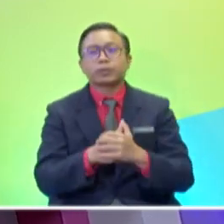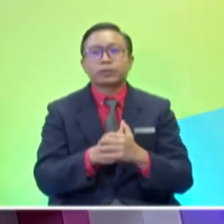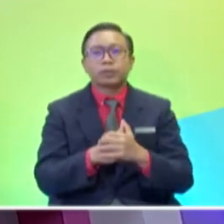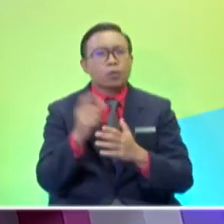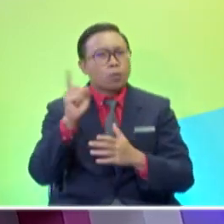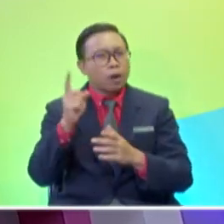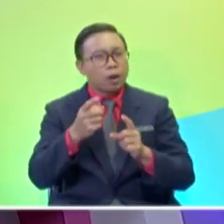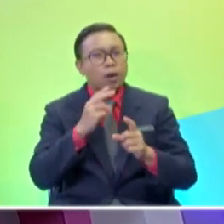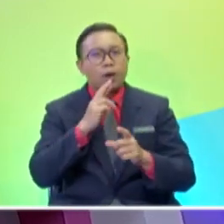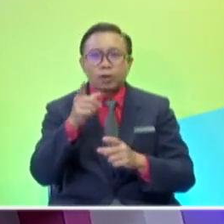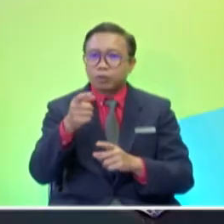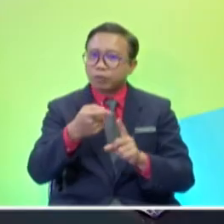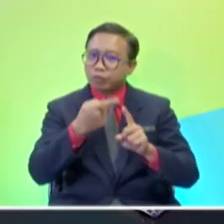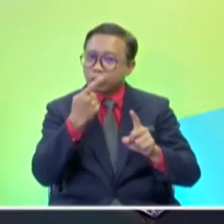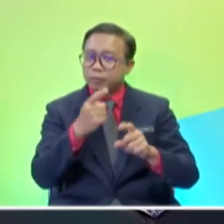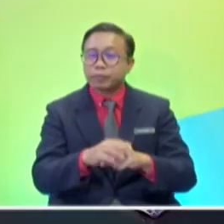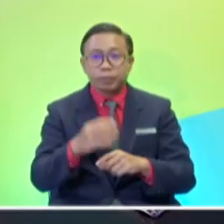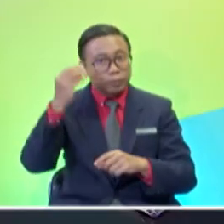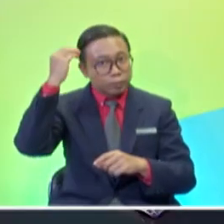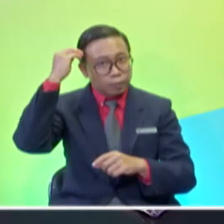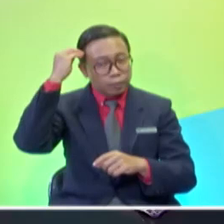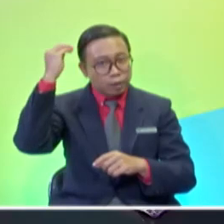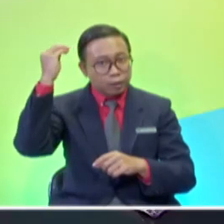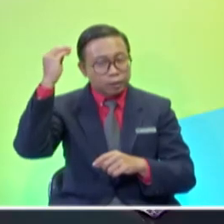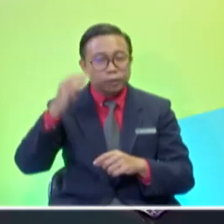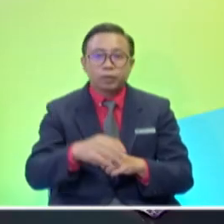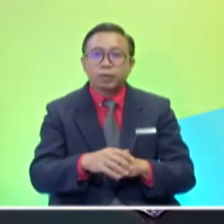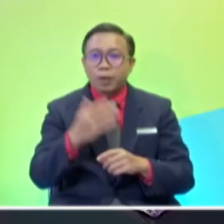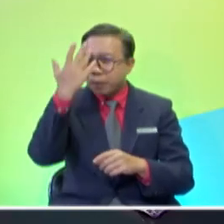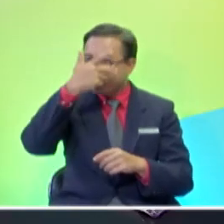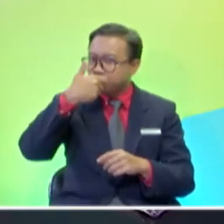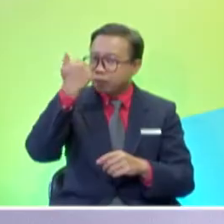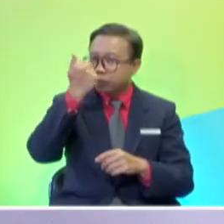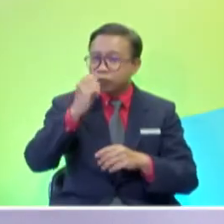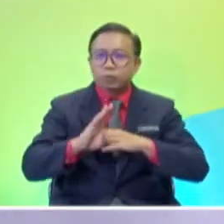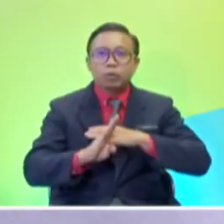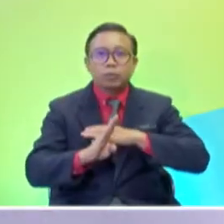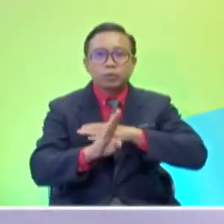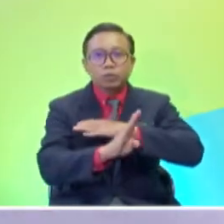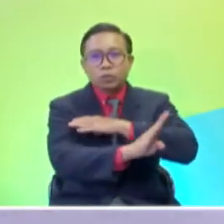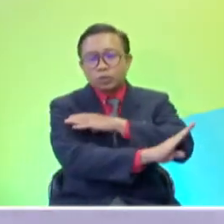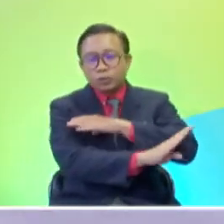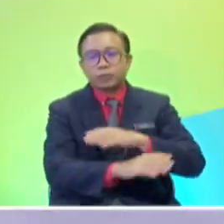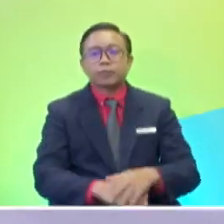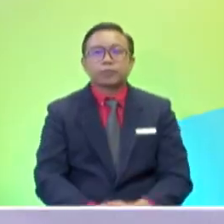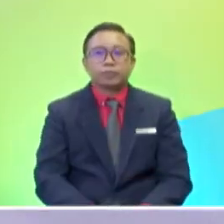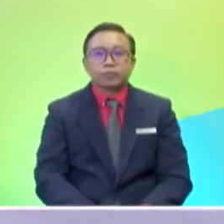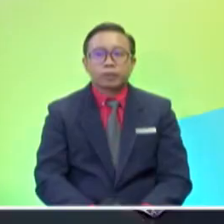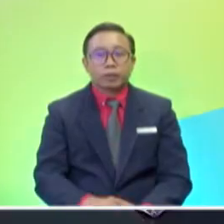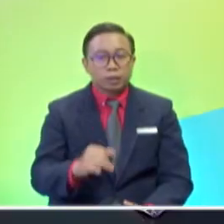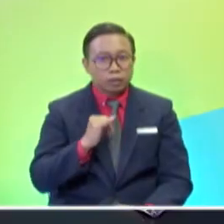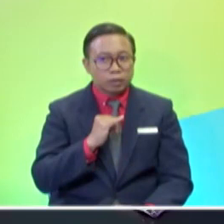you from? My mind was drifting from that beautiful beach holiday I had last month, teacher. Oh, I